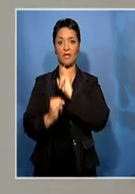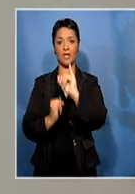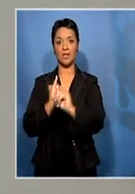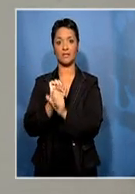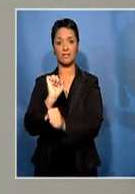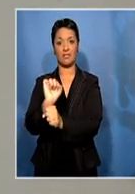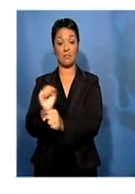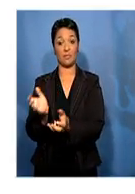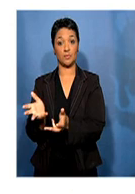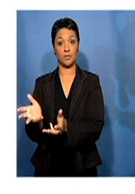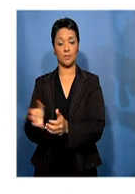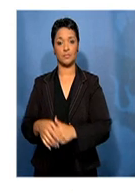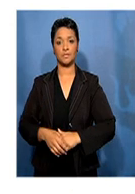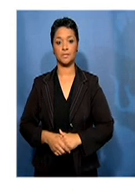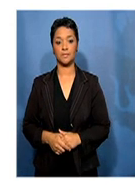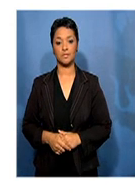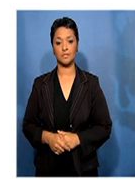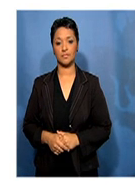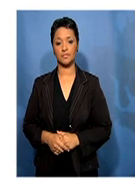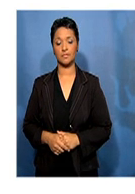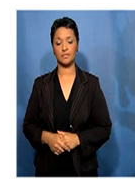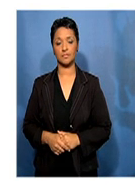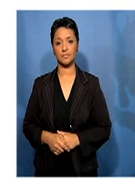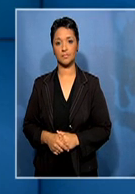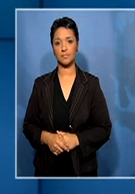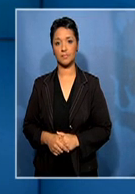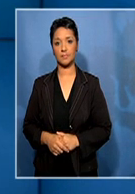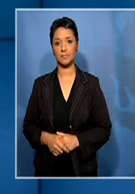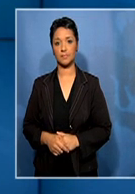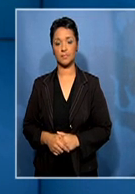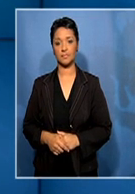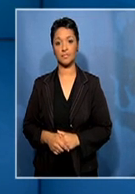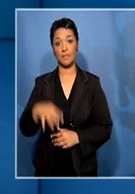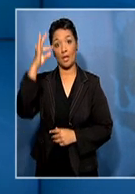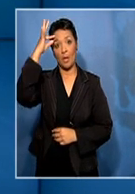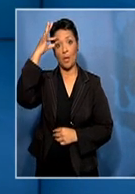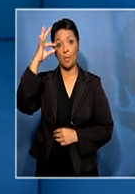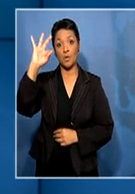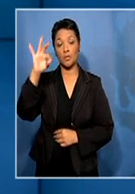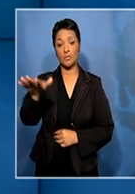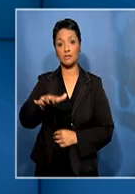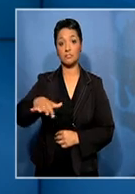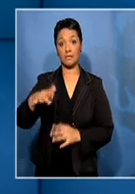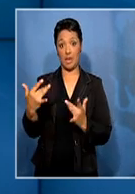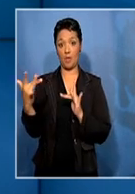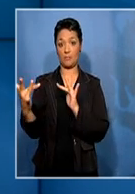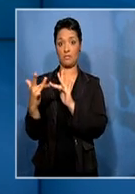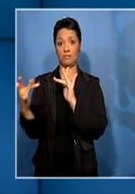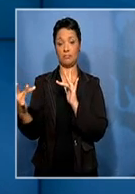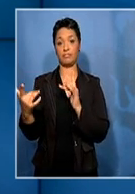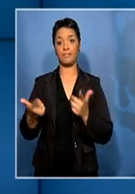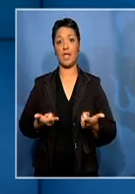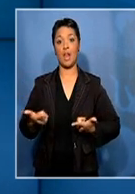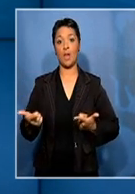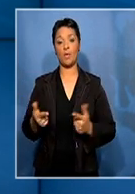campaign. Mariska Botha, SABC News, Cape Town. Joining us from our Pretoria studio is